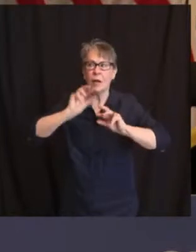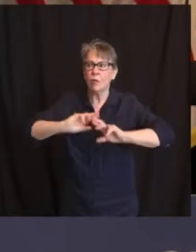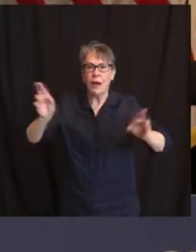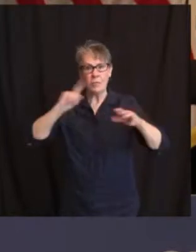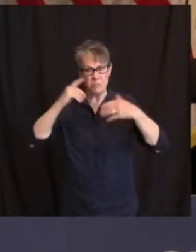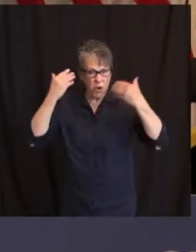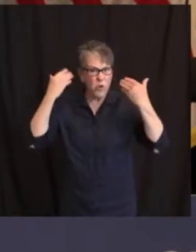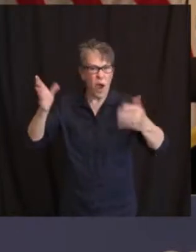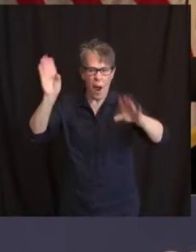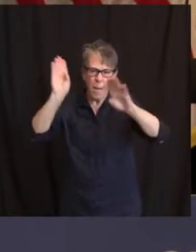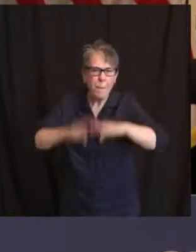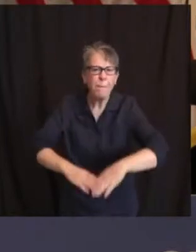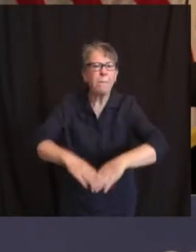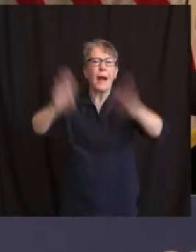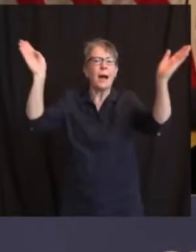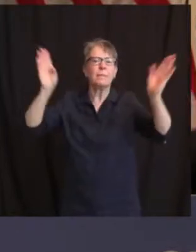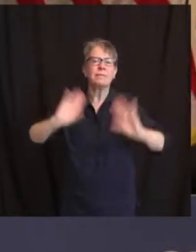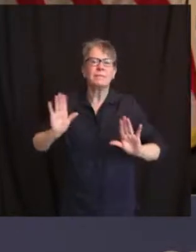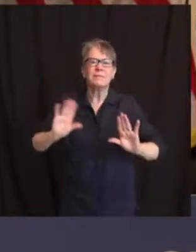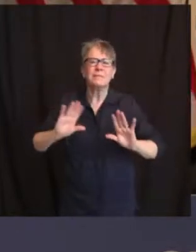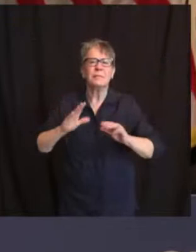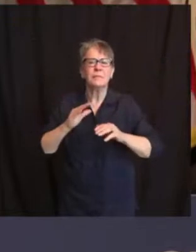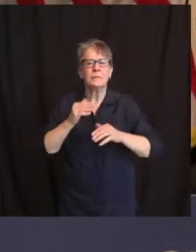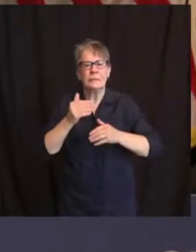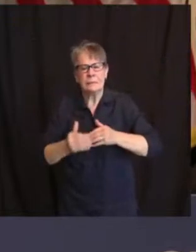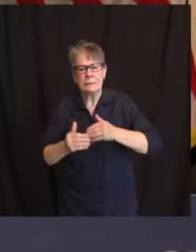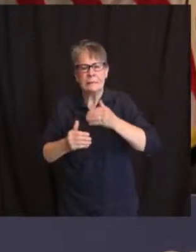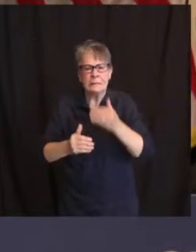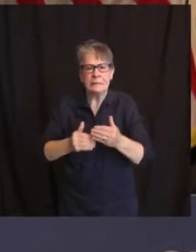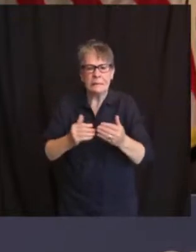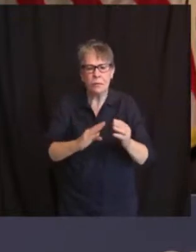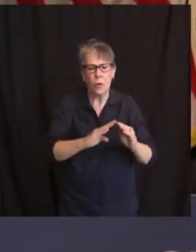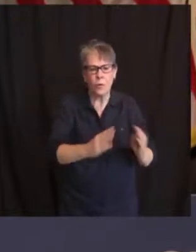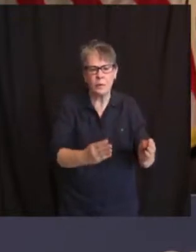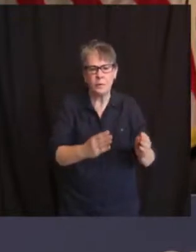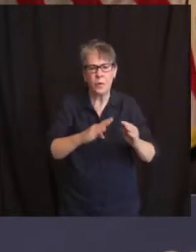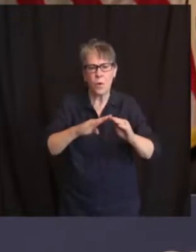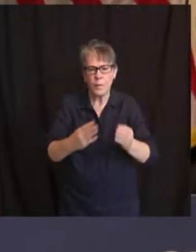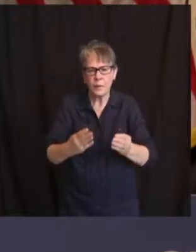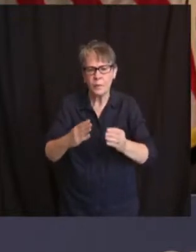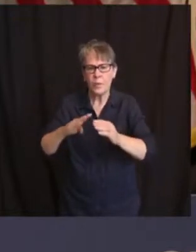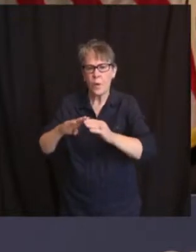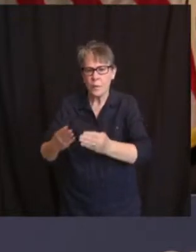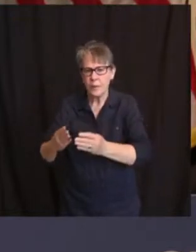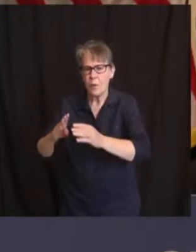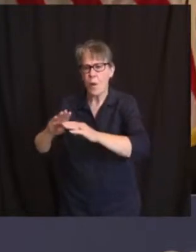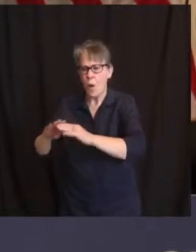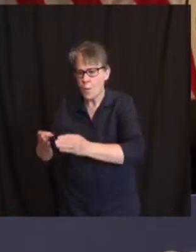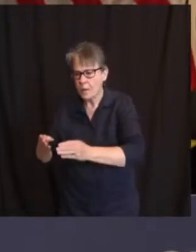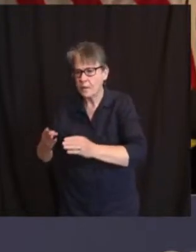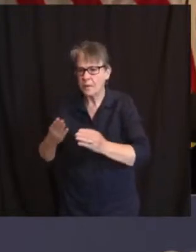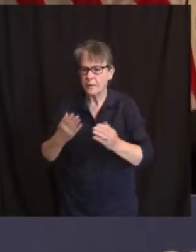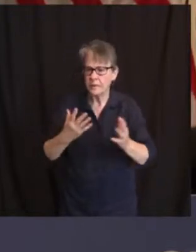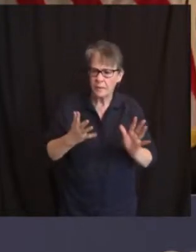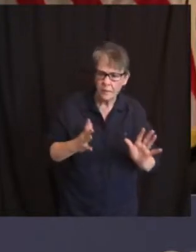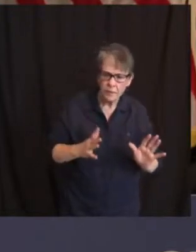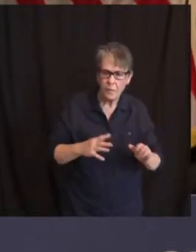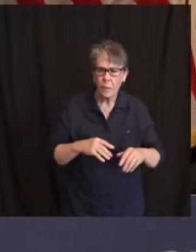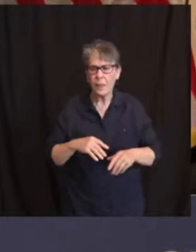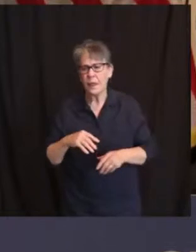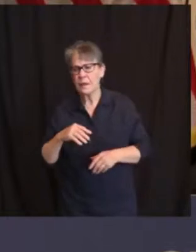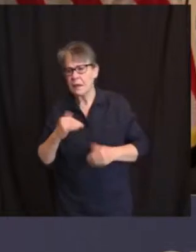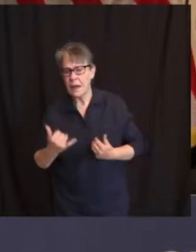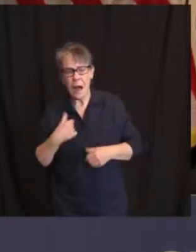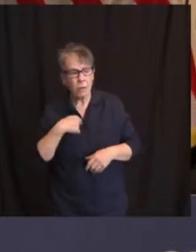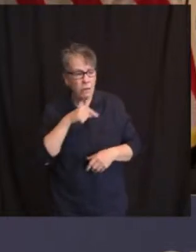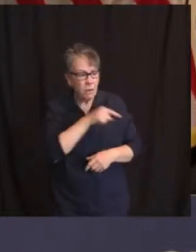our guidance first and foremost from the two folks to my right and their teams, as well as input nationally. Judy mentioned she was